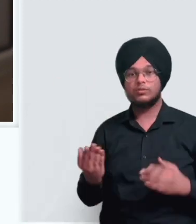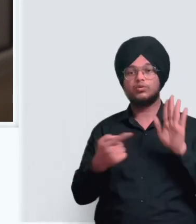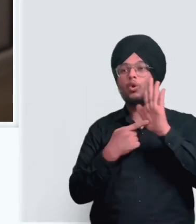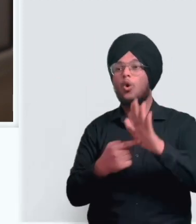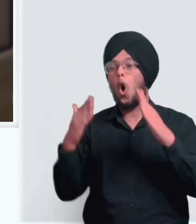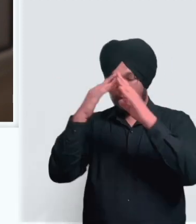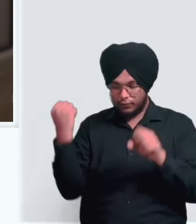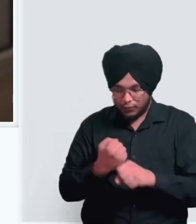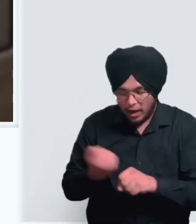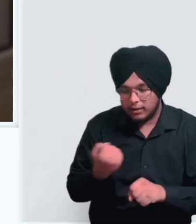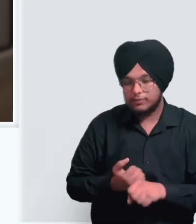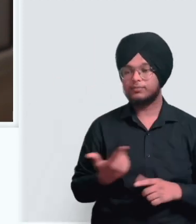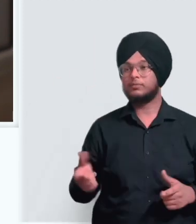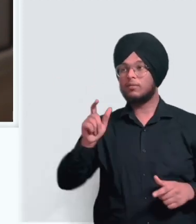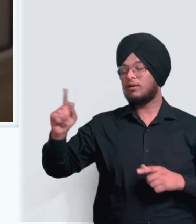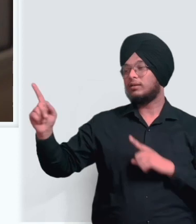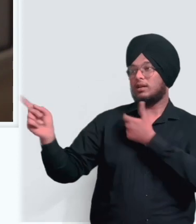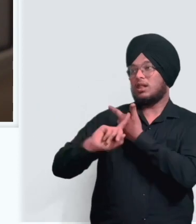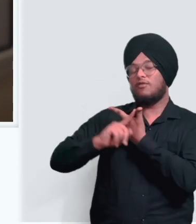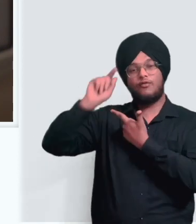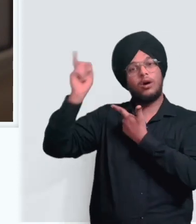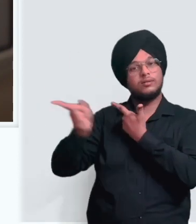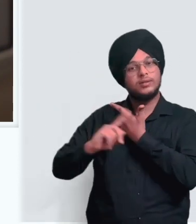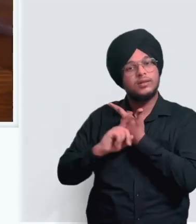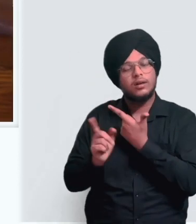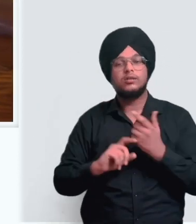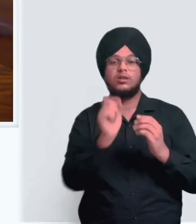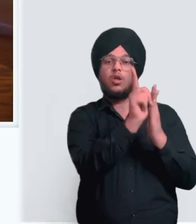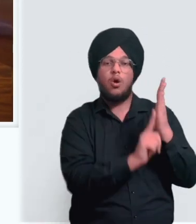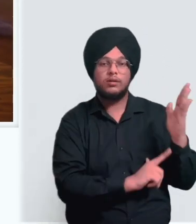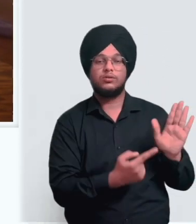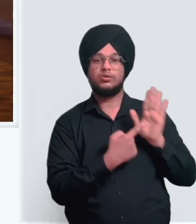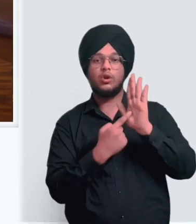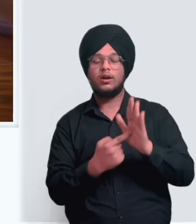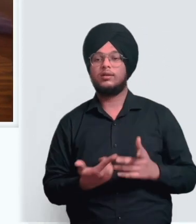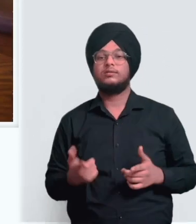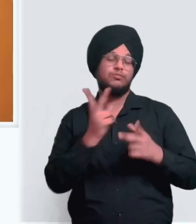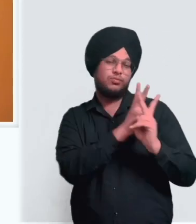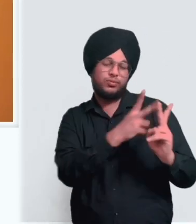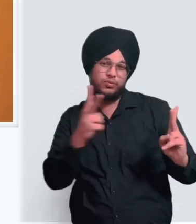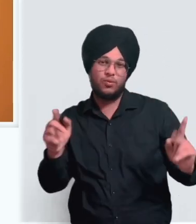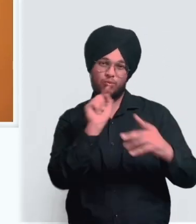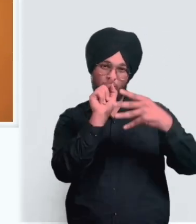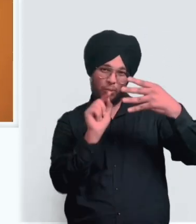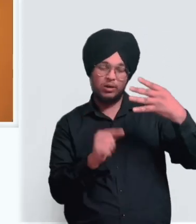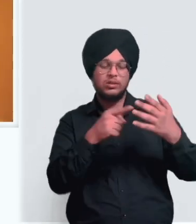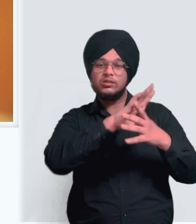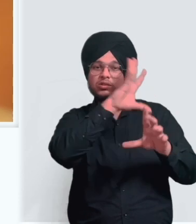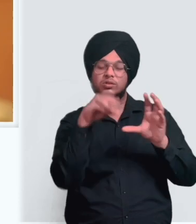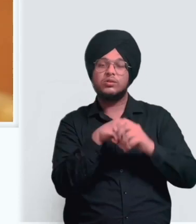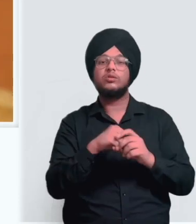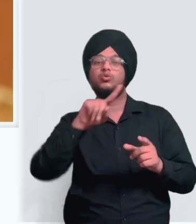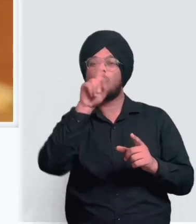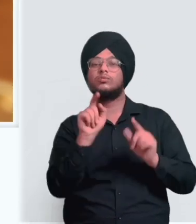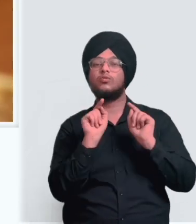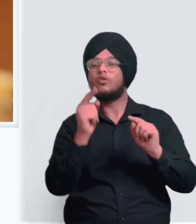in some novels, seducing British men and leading to their ruin. As scholar Jagpal notes, these were cautionary tales where